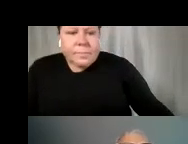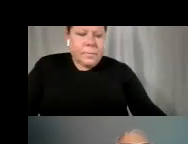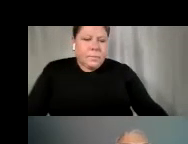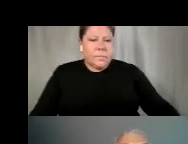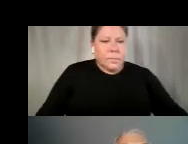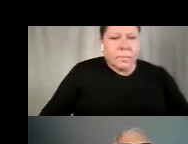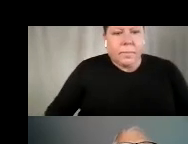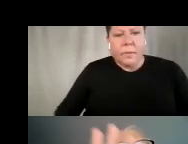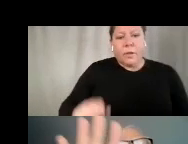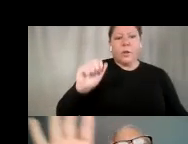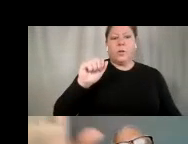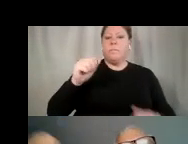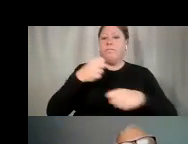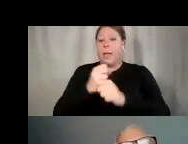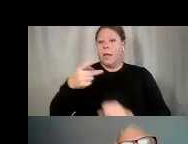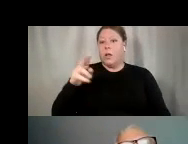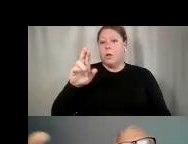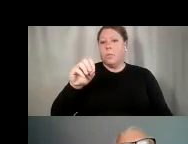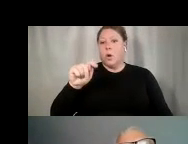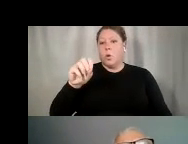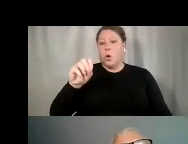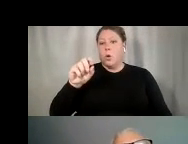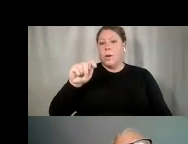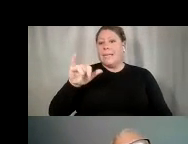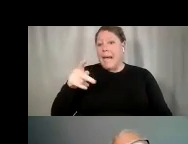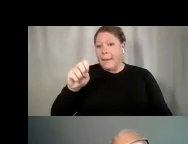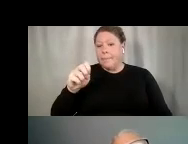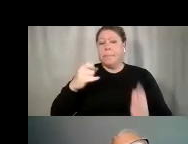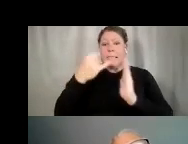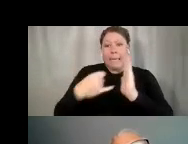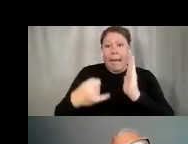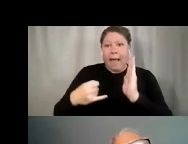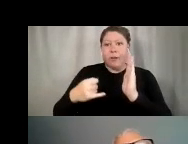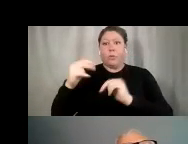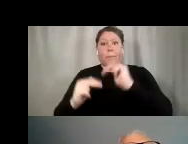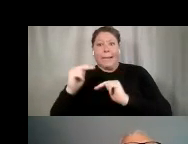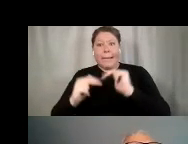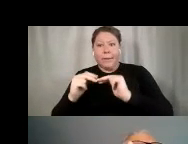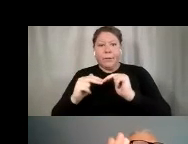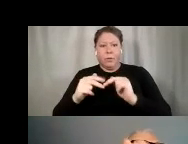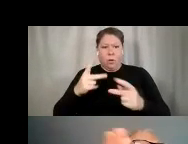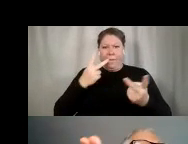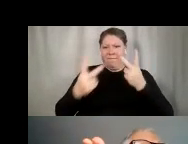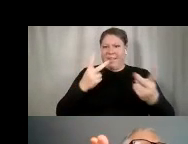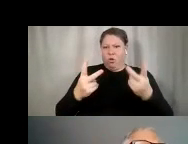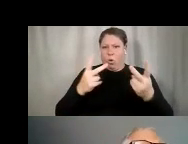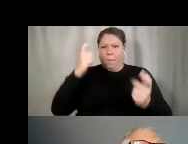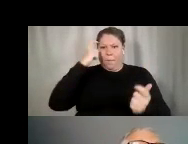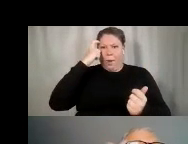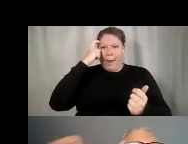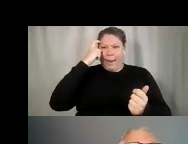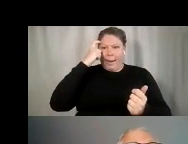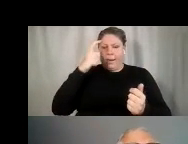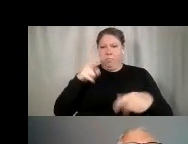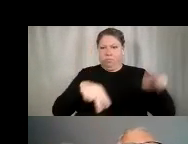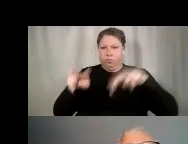to sketch it out so that people can use their visual management system to see if it can apply to what they're doing, to try to build a mock-up,